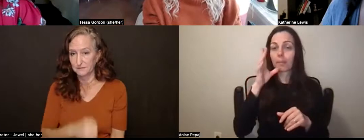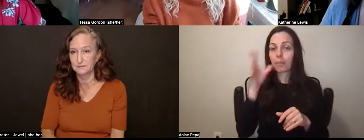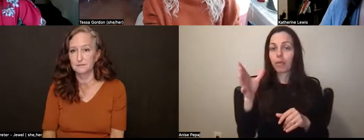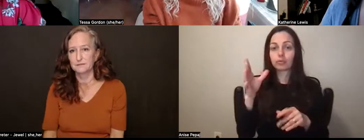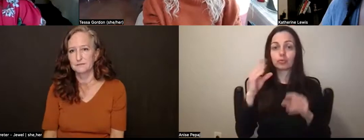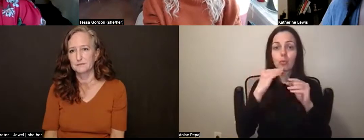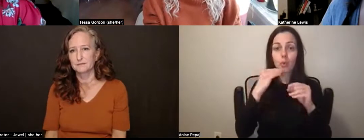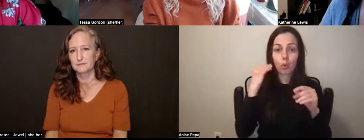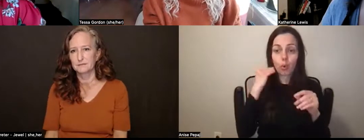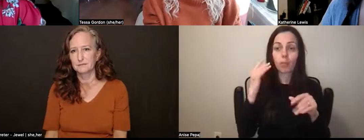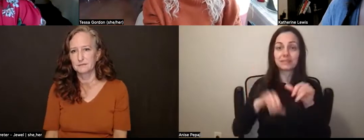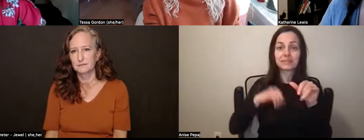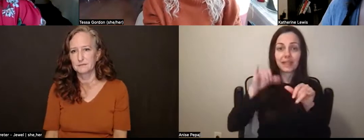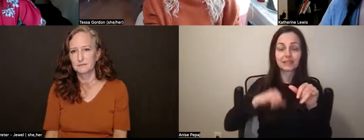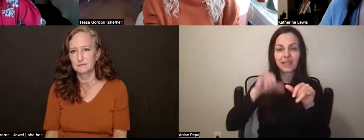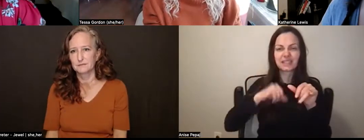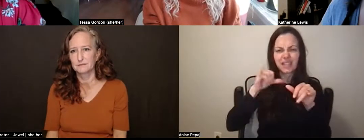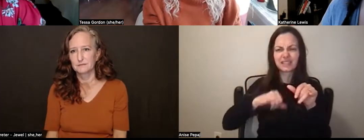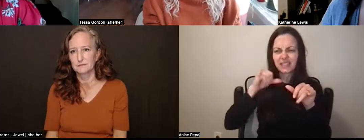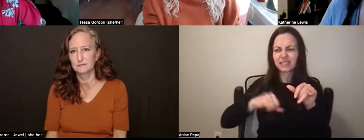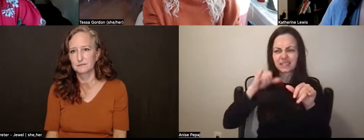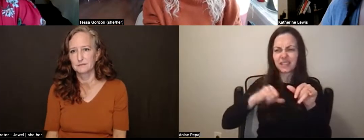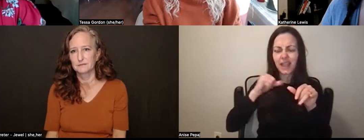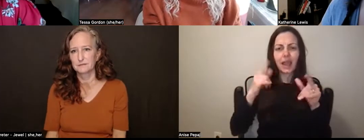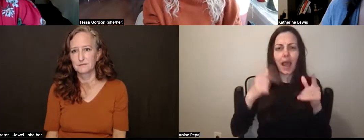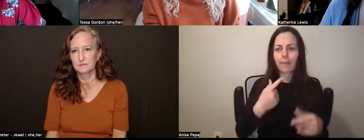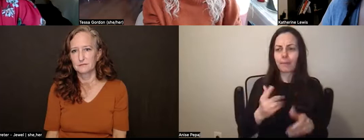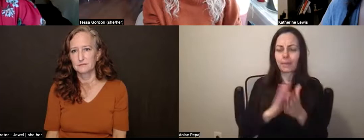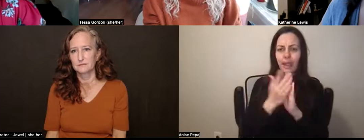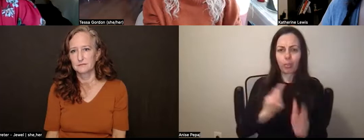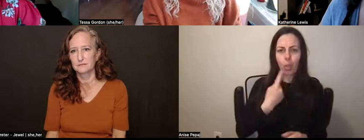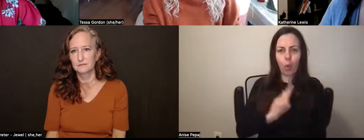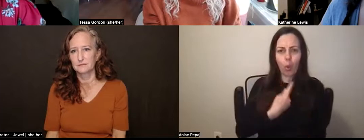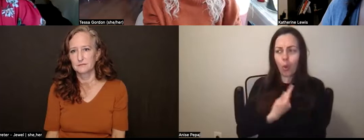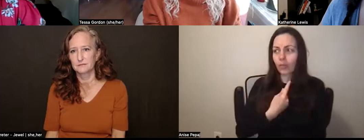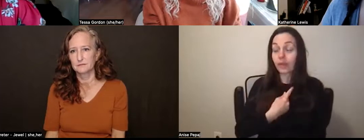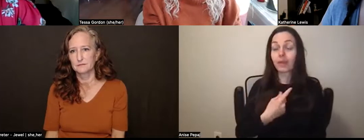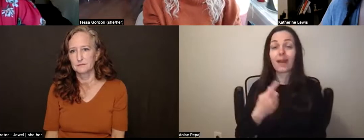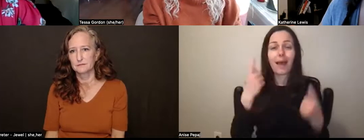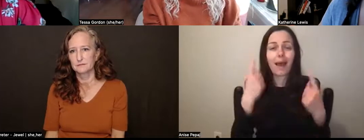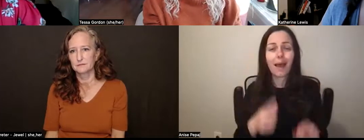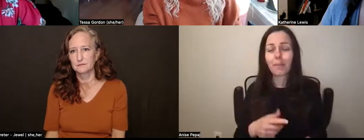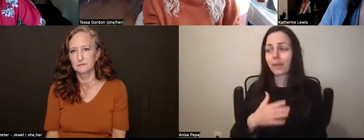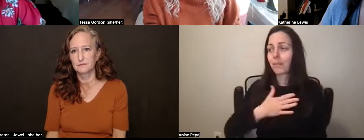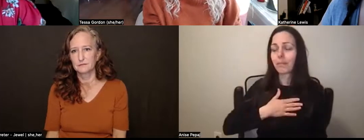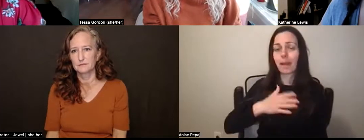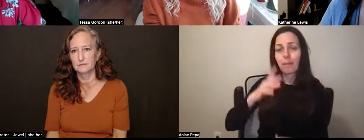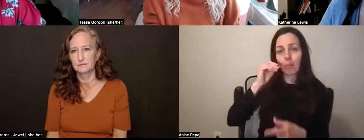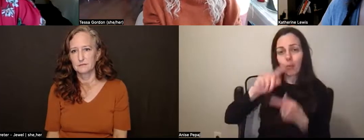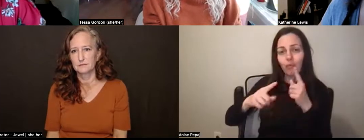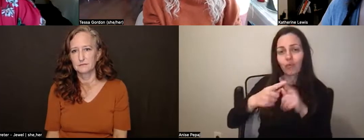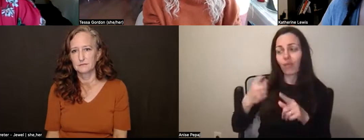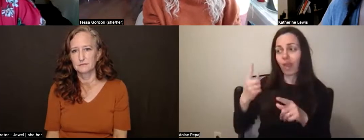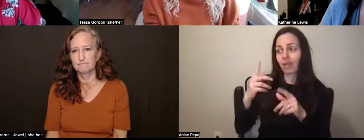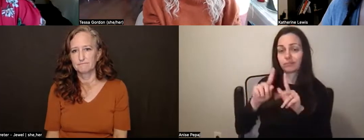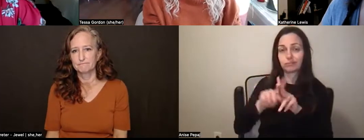got so lonely. I had lost my boyfriend. He had dumped me at the height of my illness. And I wrote an article recently that